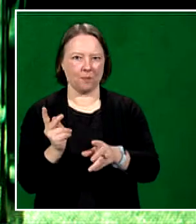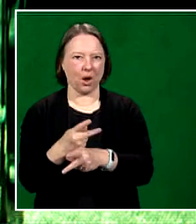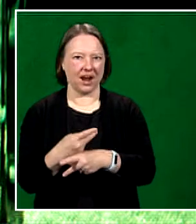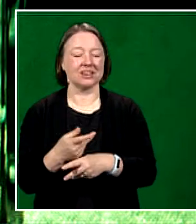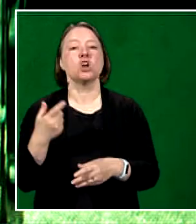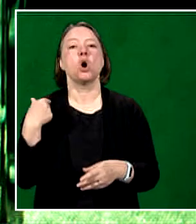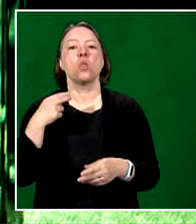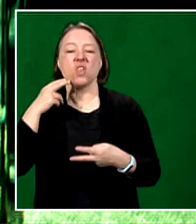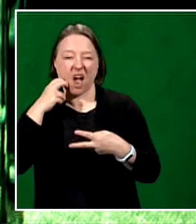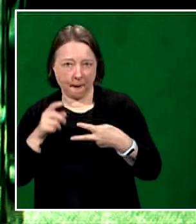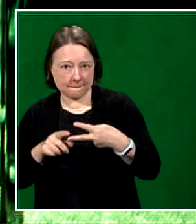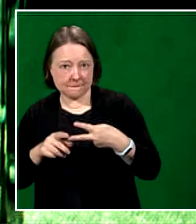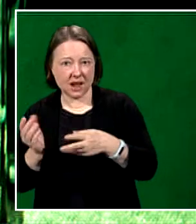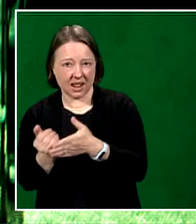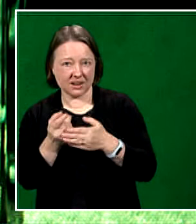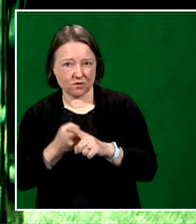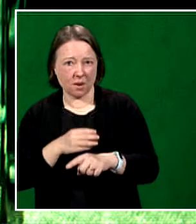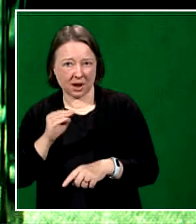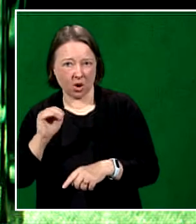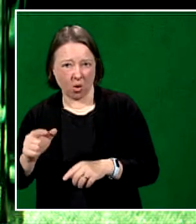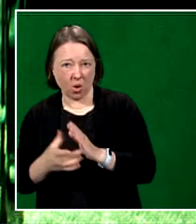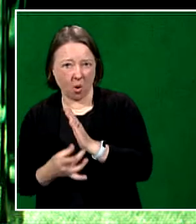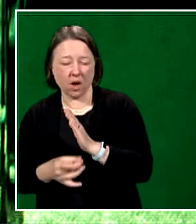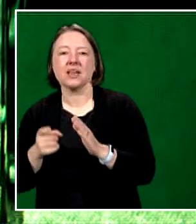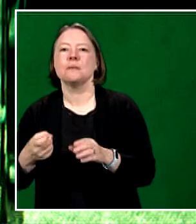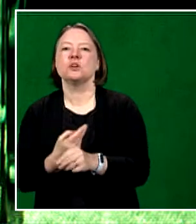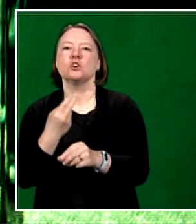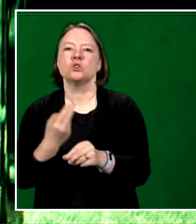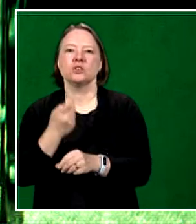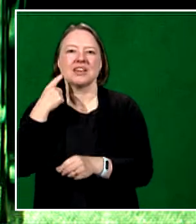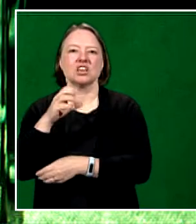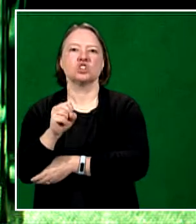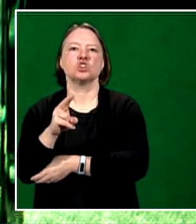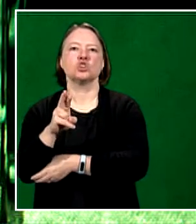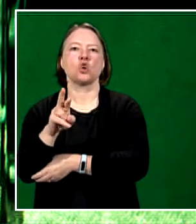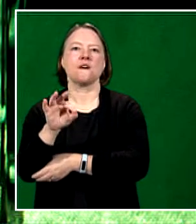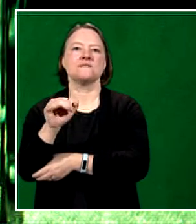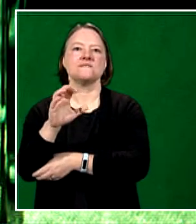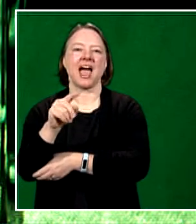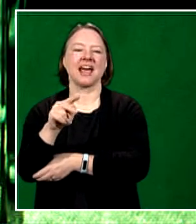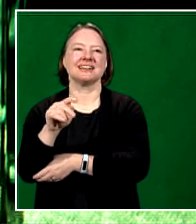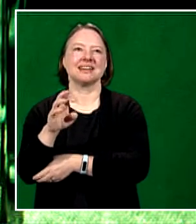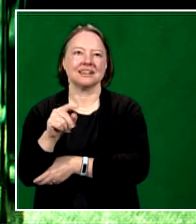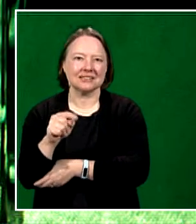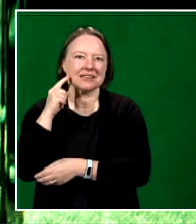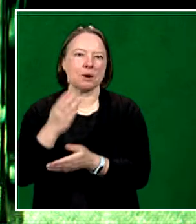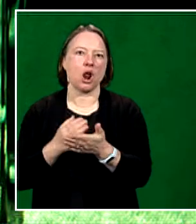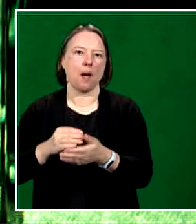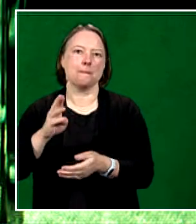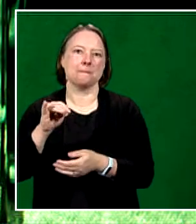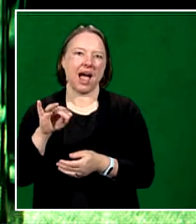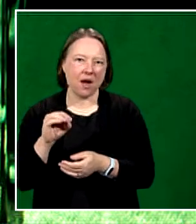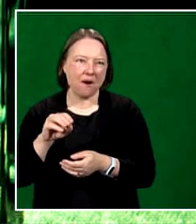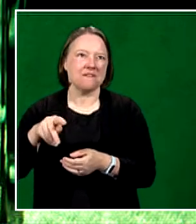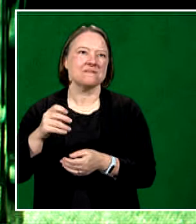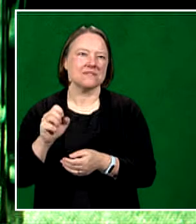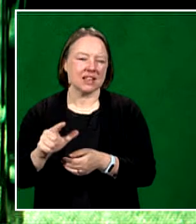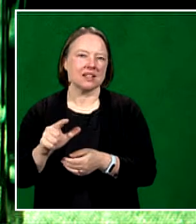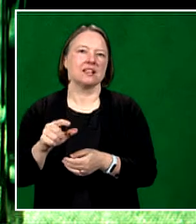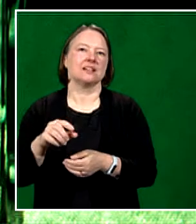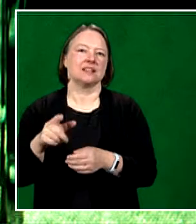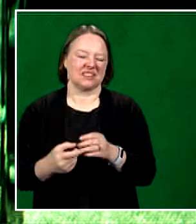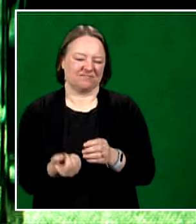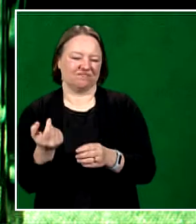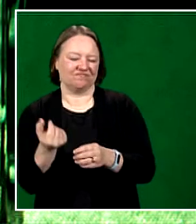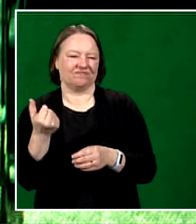So the gums that are collected from the canola oil can actually be used as a surfactant, as a part of the biological chlorophyll extraction process.